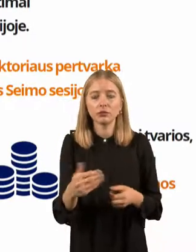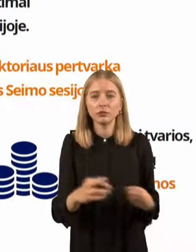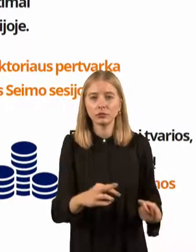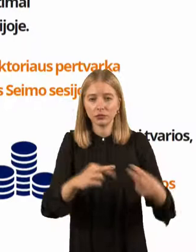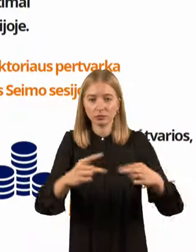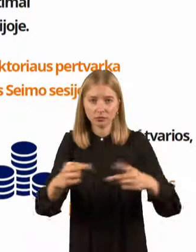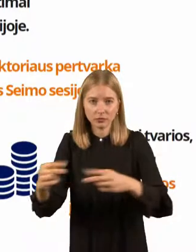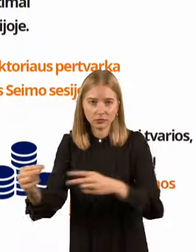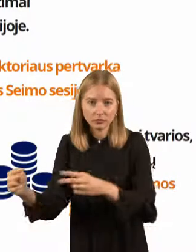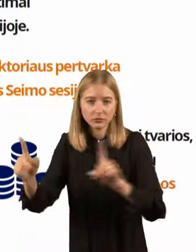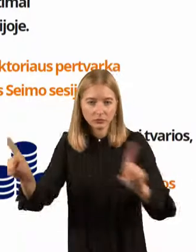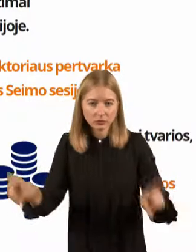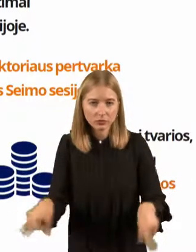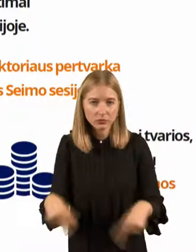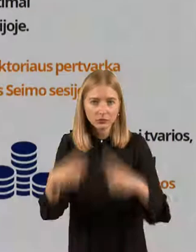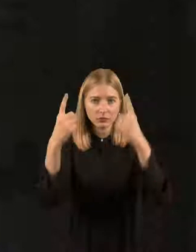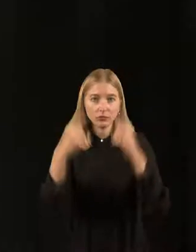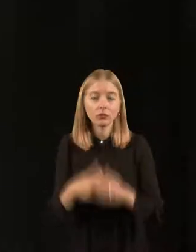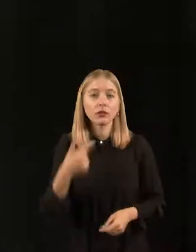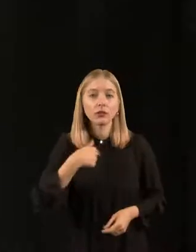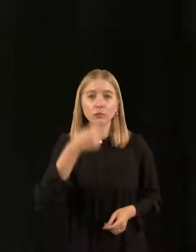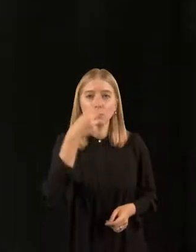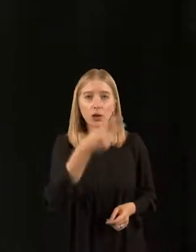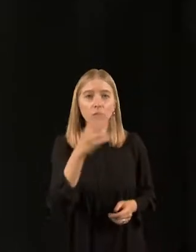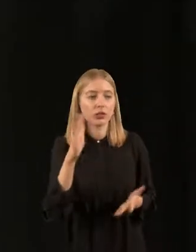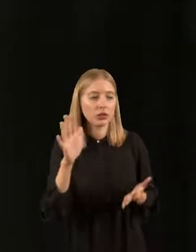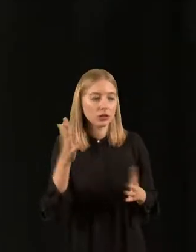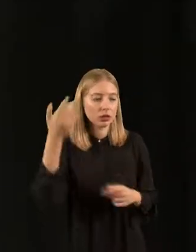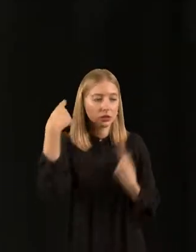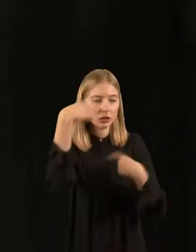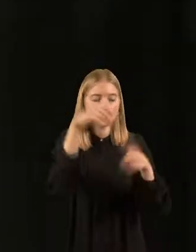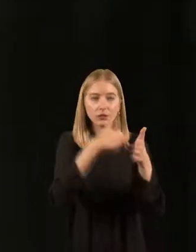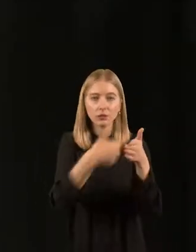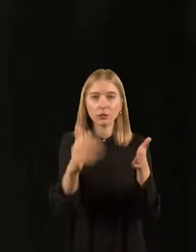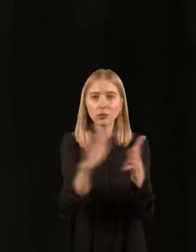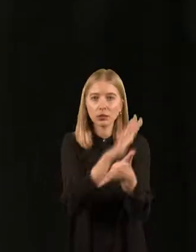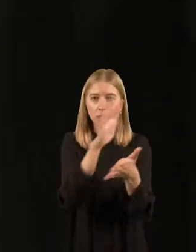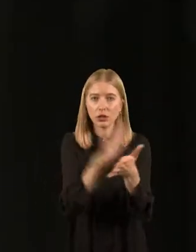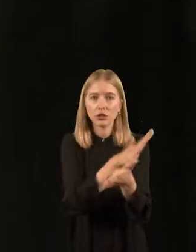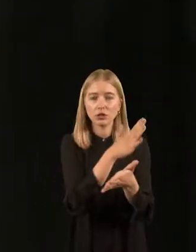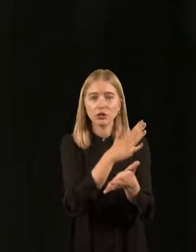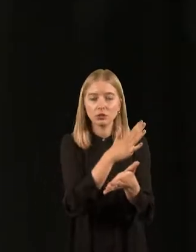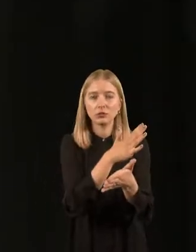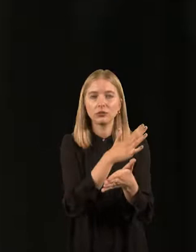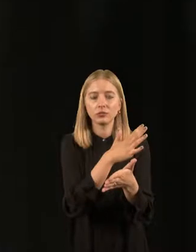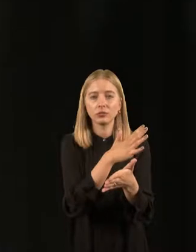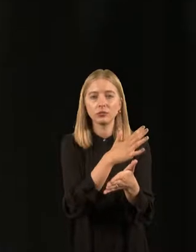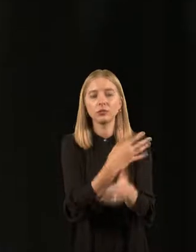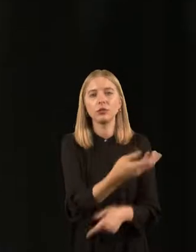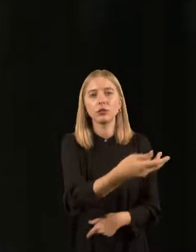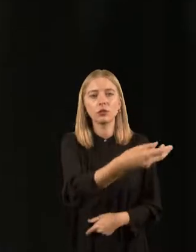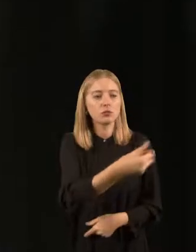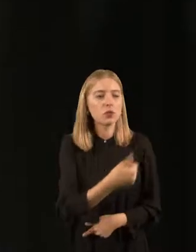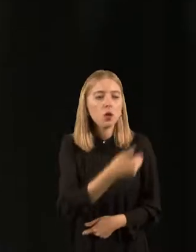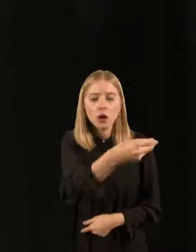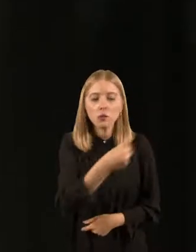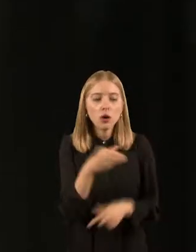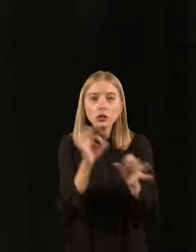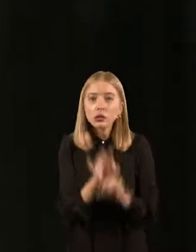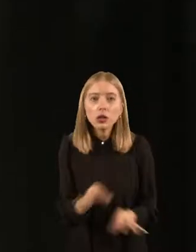fertilizers. And this autumn, during the autumn session, the Parliament is going